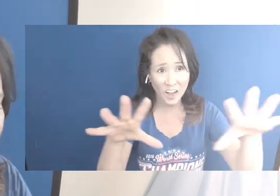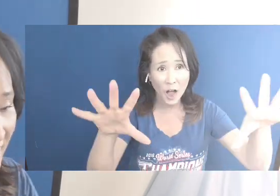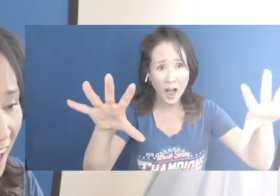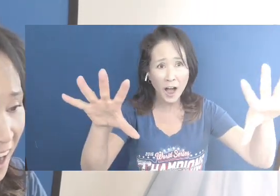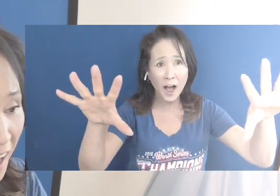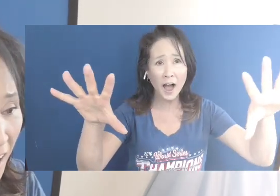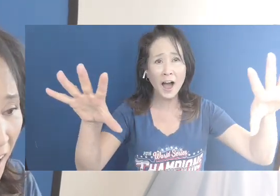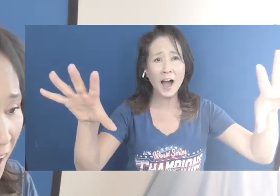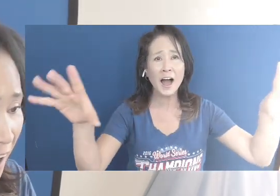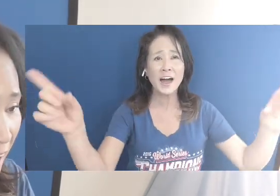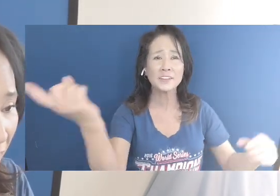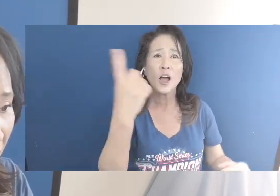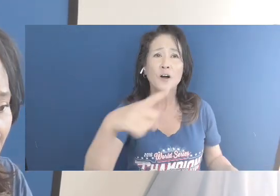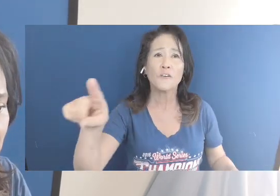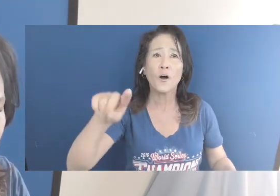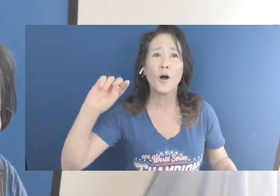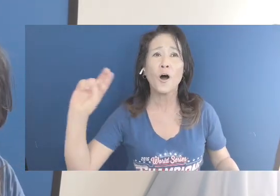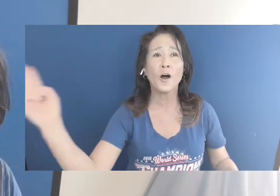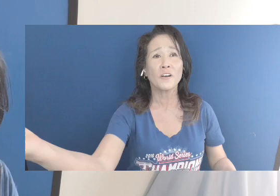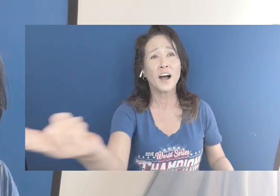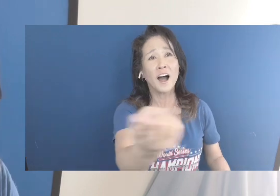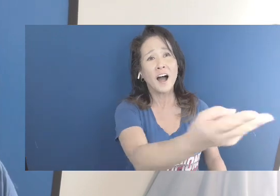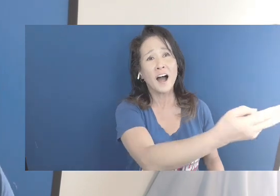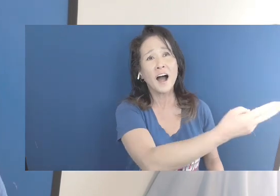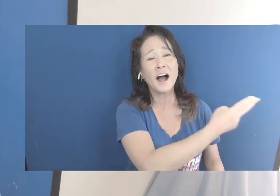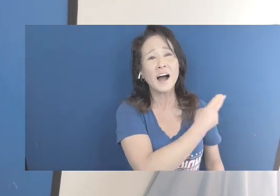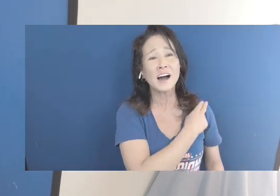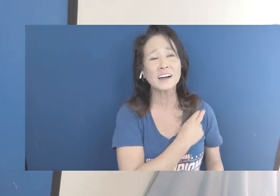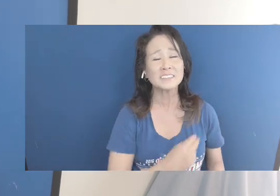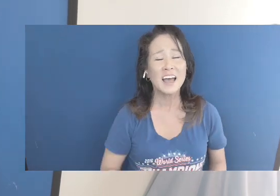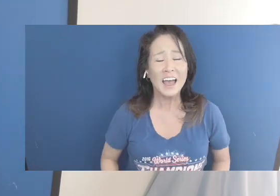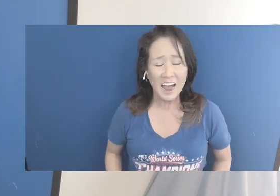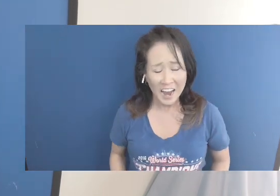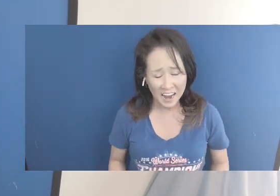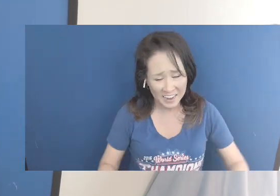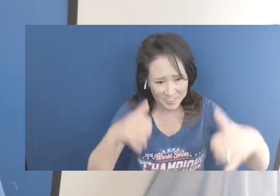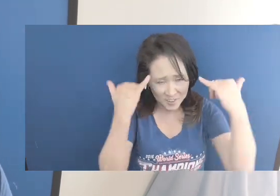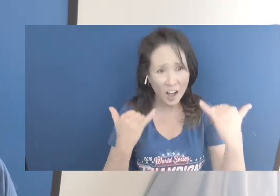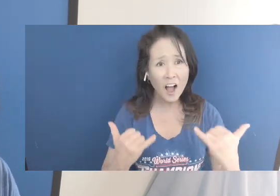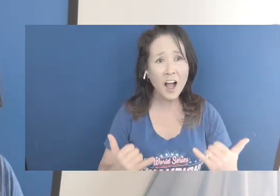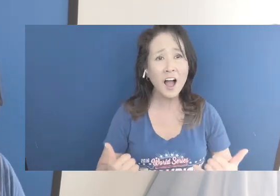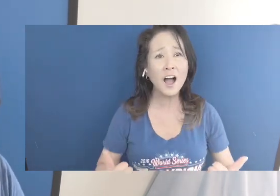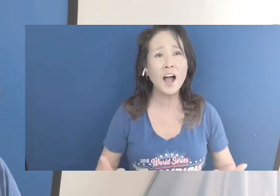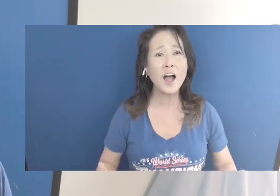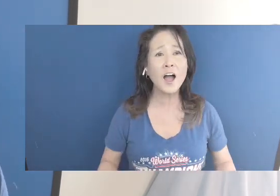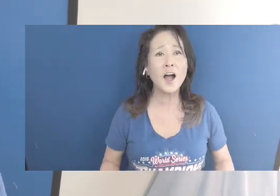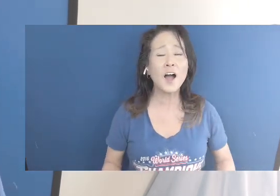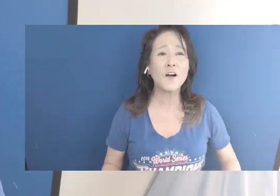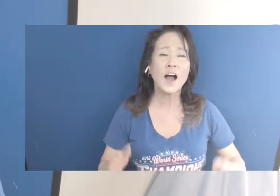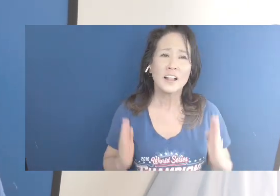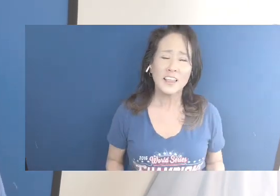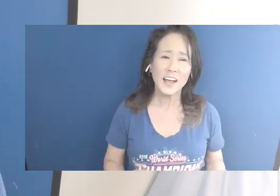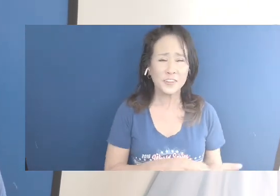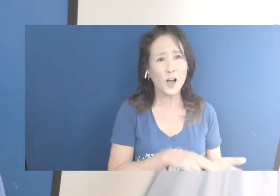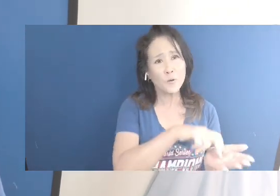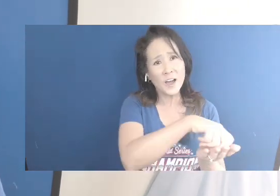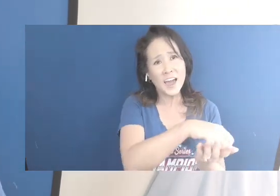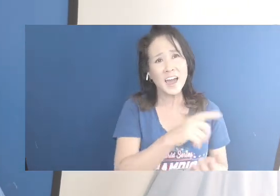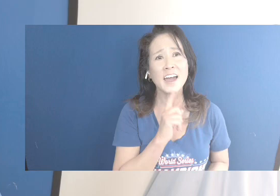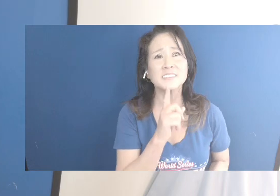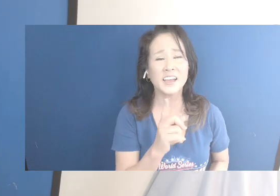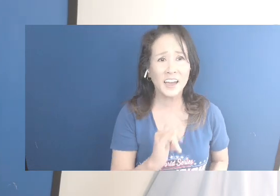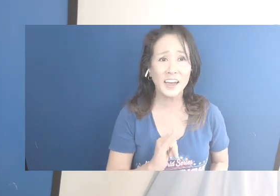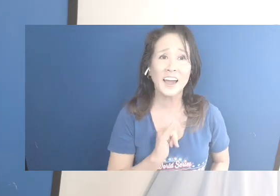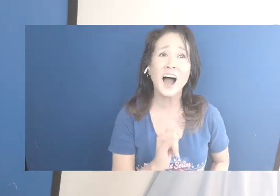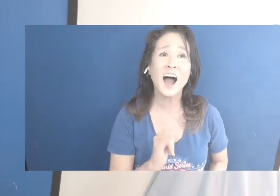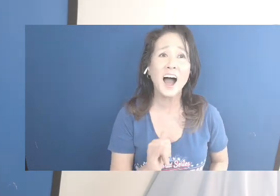has done for us. And now, let the